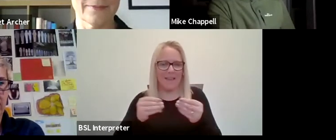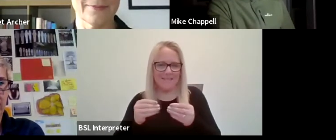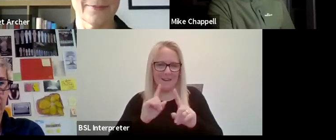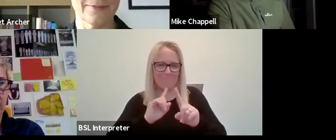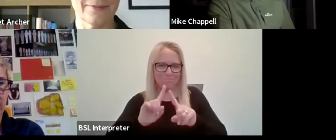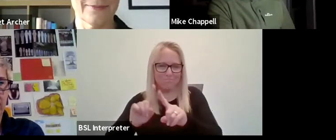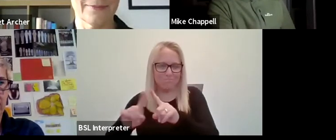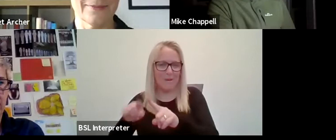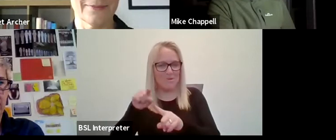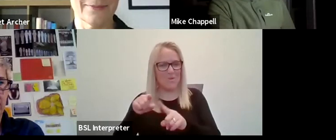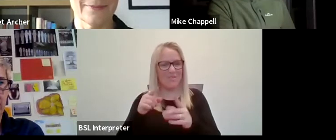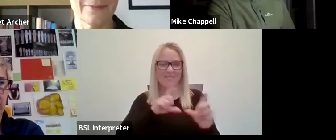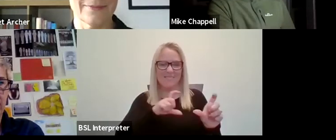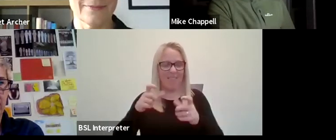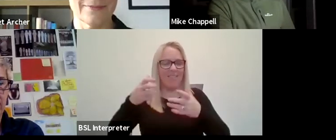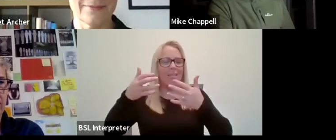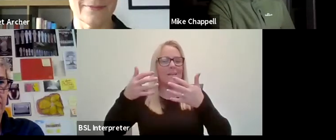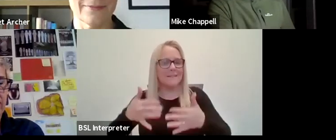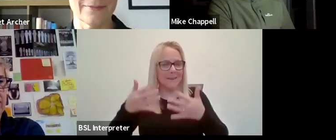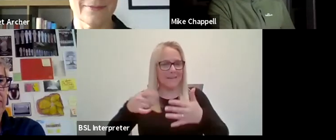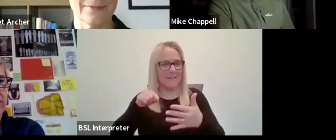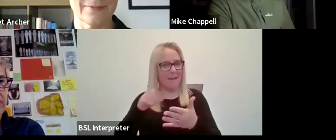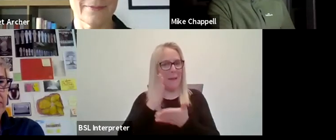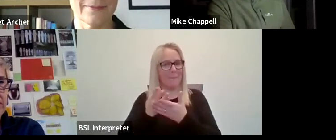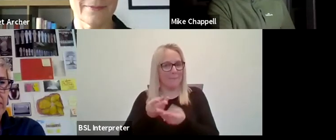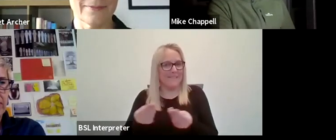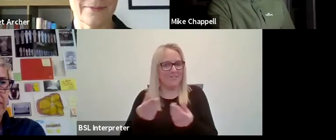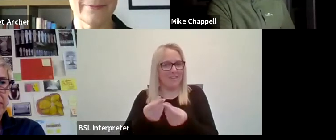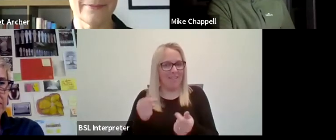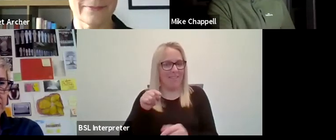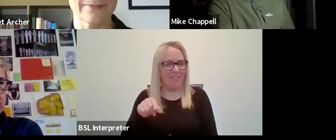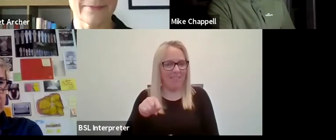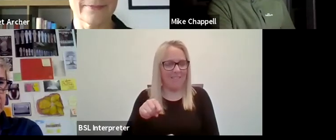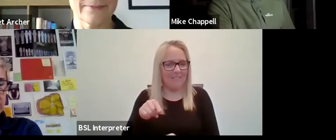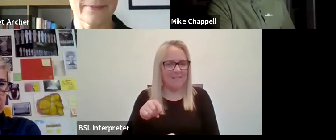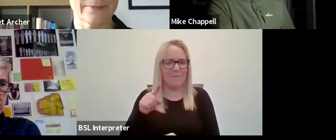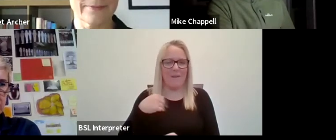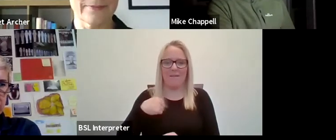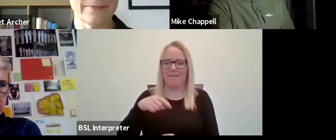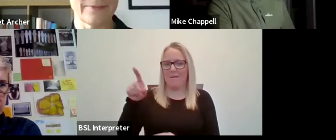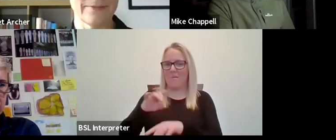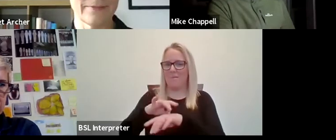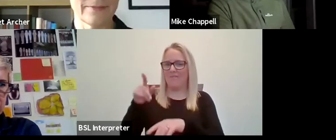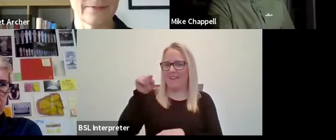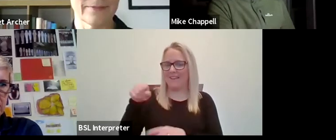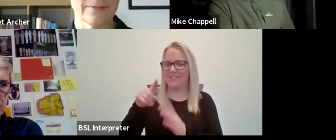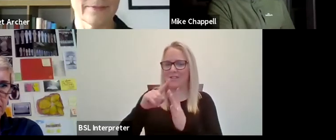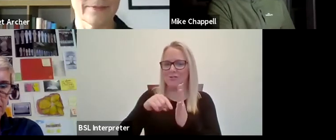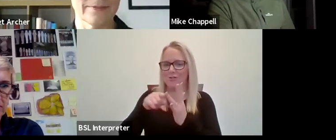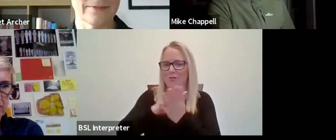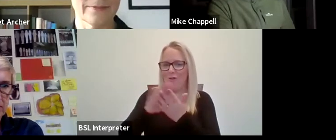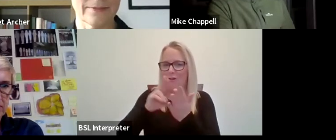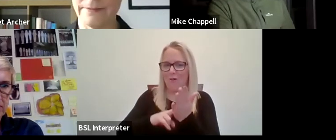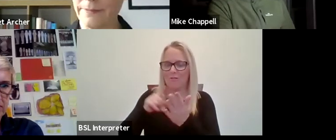getting stuck in with a sense of materiality. But John was very sharp on Latin and always wanted to ask questions using the ablative